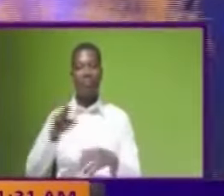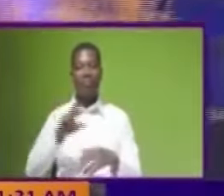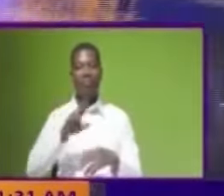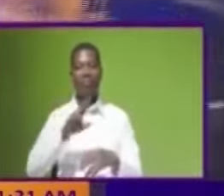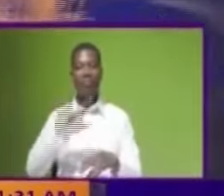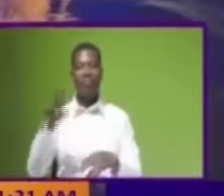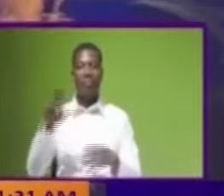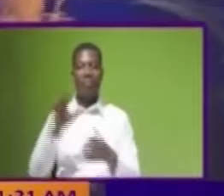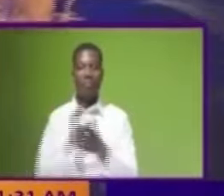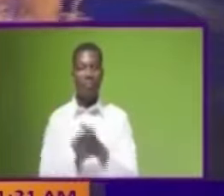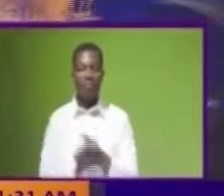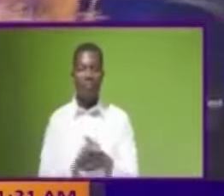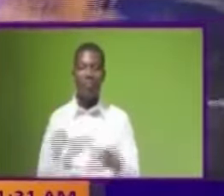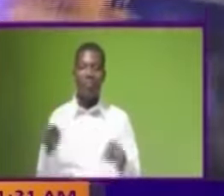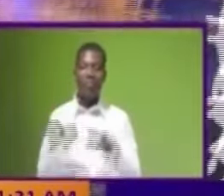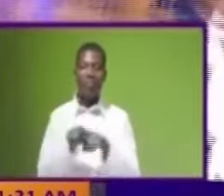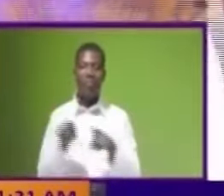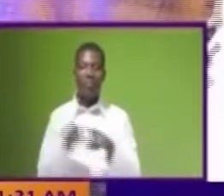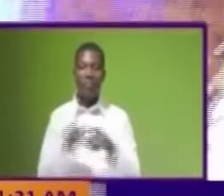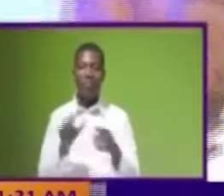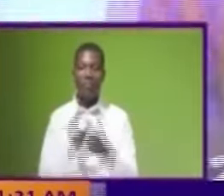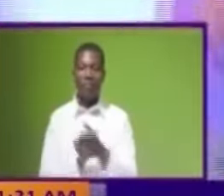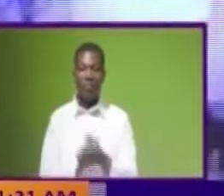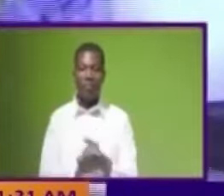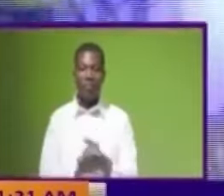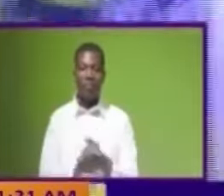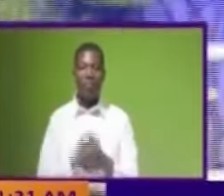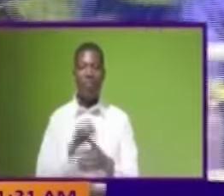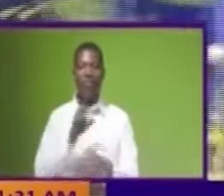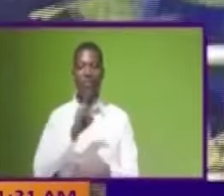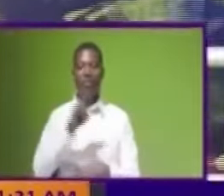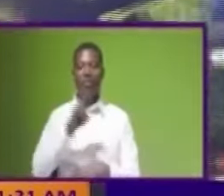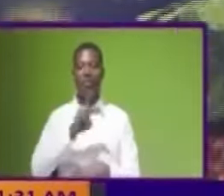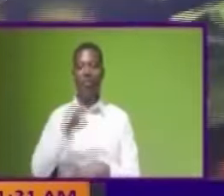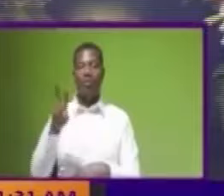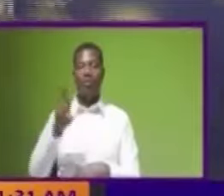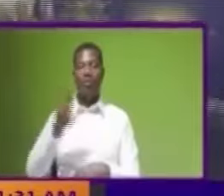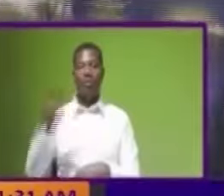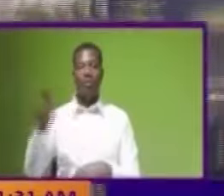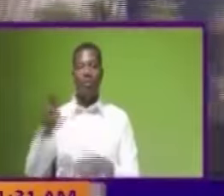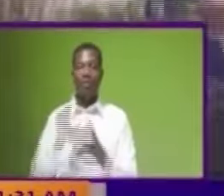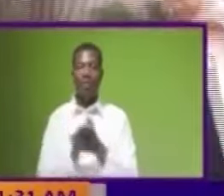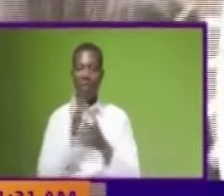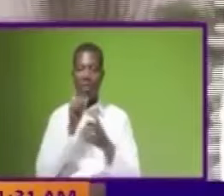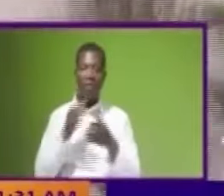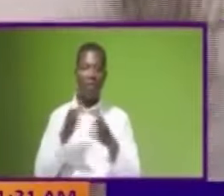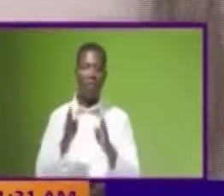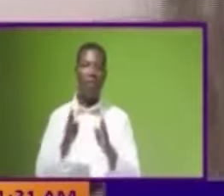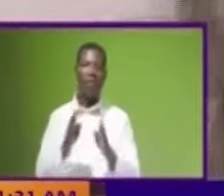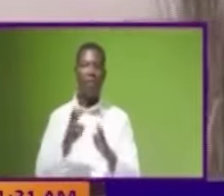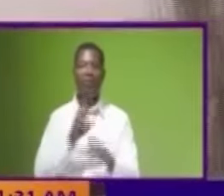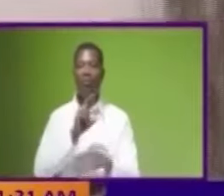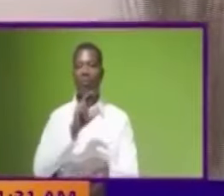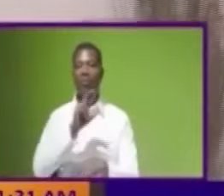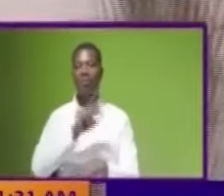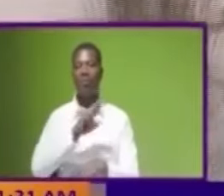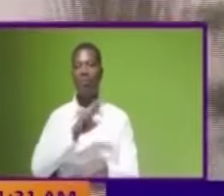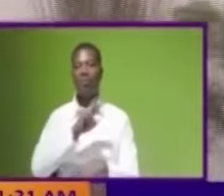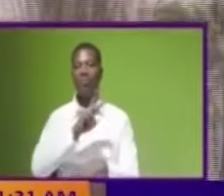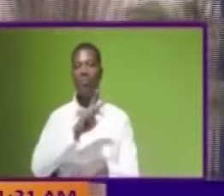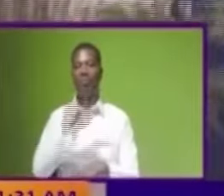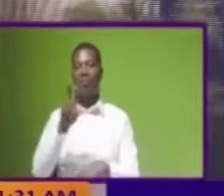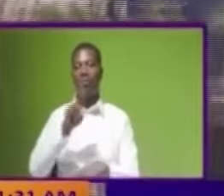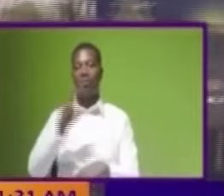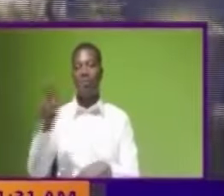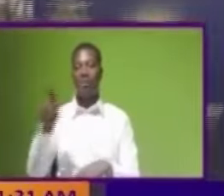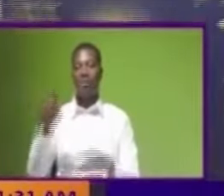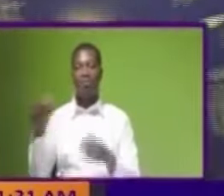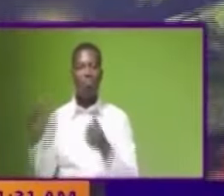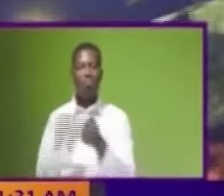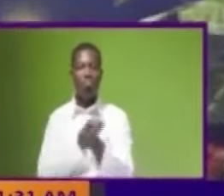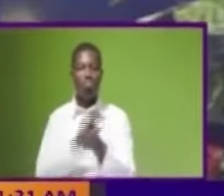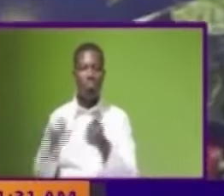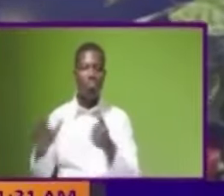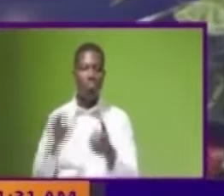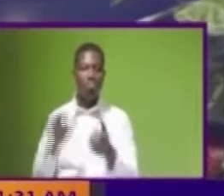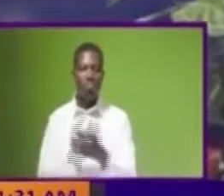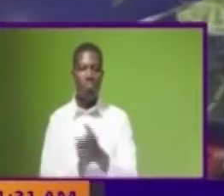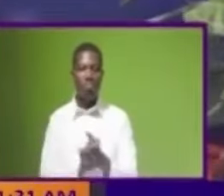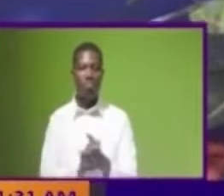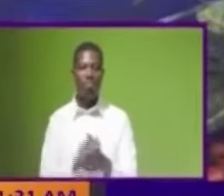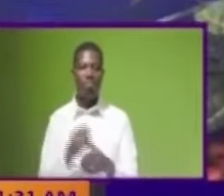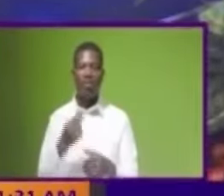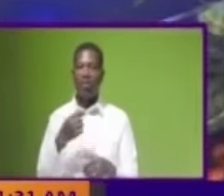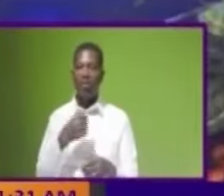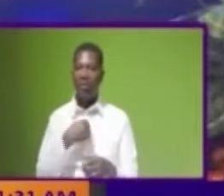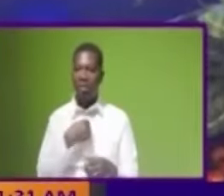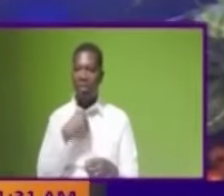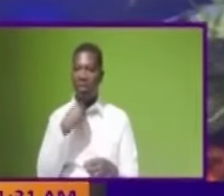baby ojina nkuano. Pentecost asoli biye ni Kumase. Ah, ebe nye nipa. Stephen Adum Chedi omu ba ne Sunday service wo